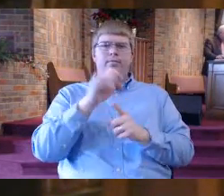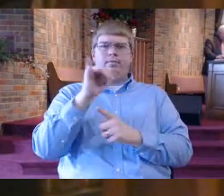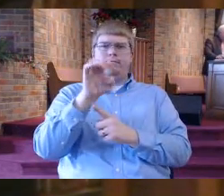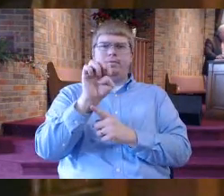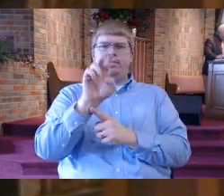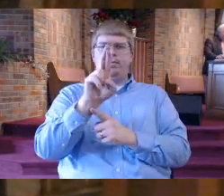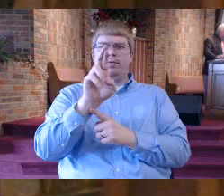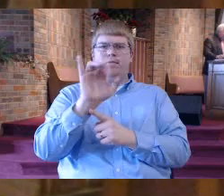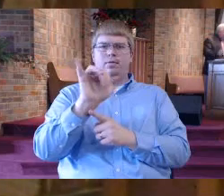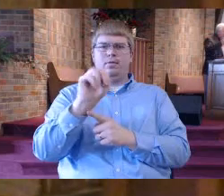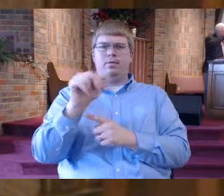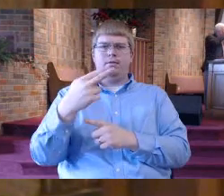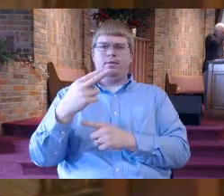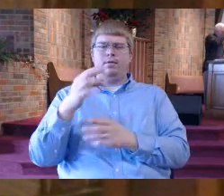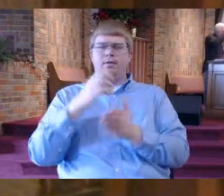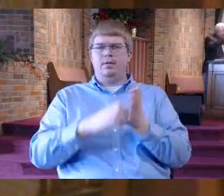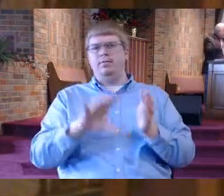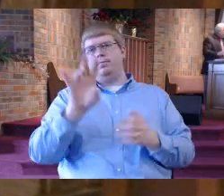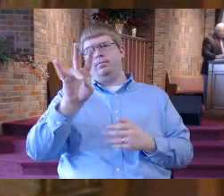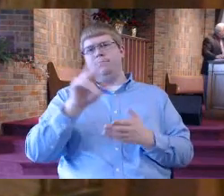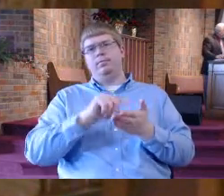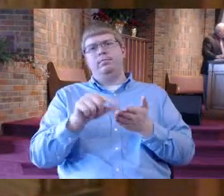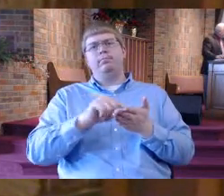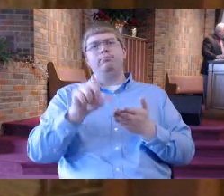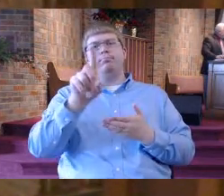chapter 7, start reading with me in verse 1.